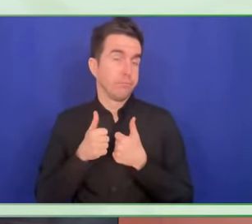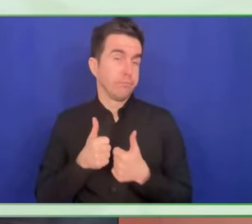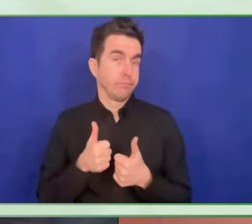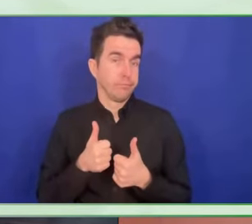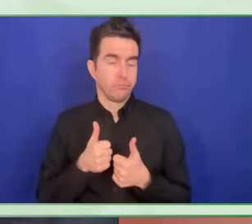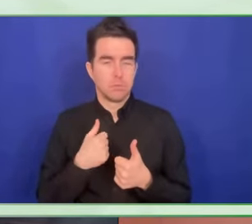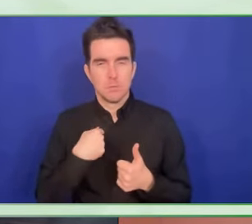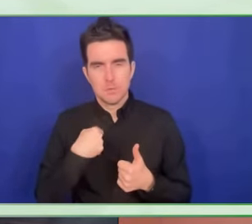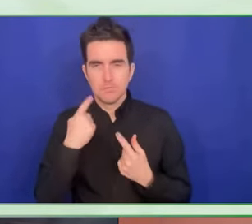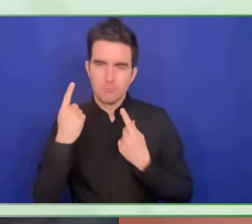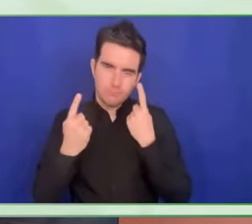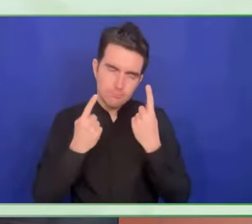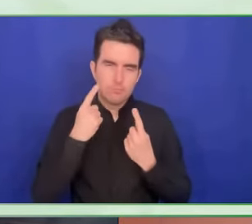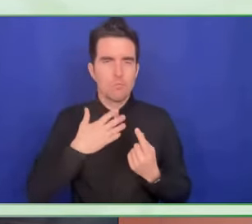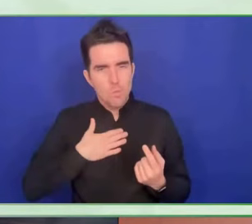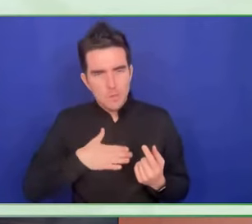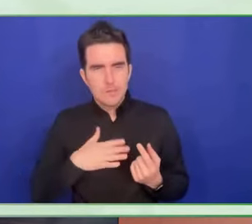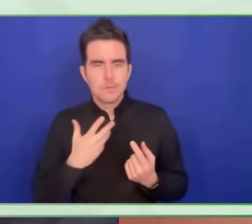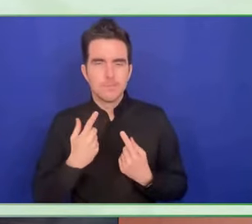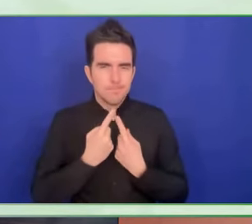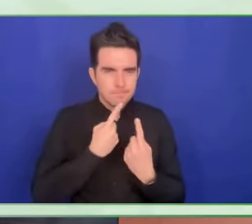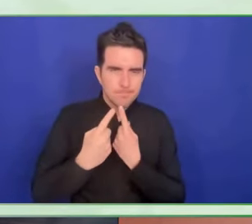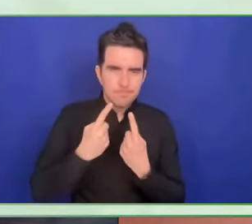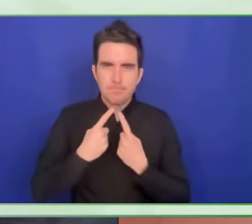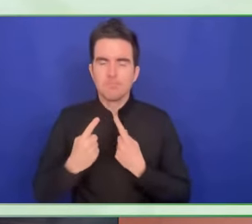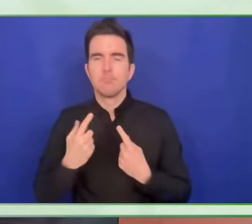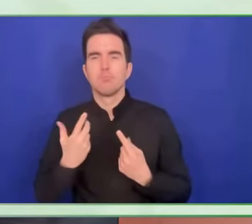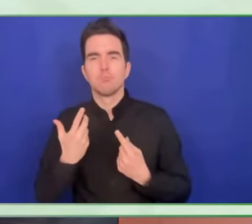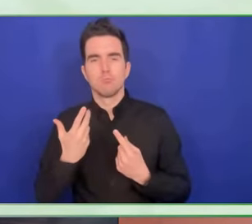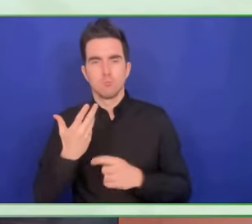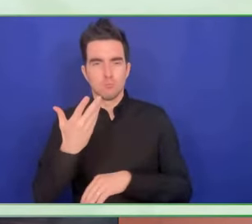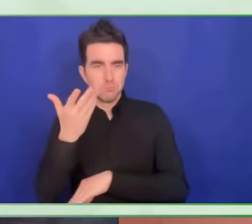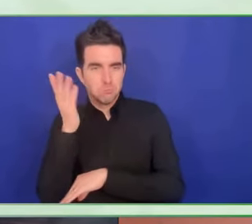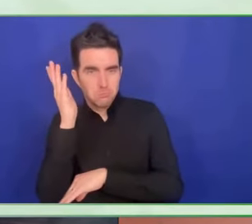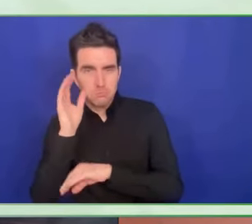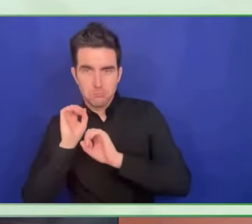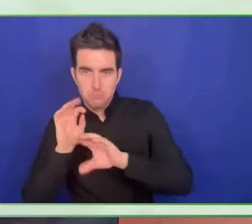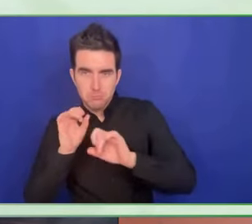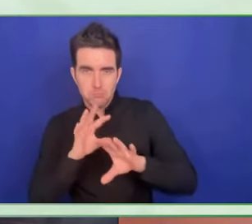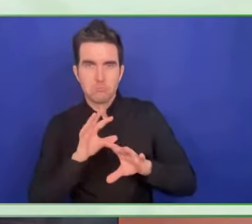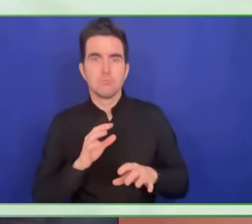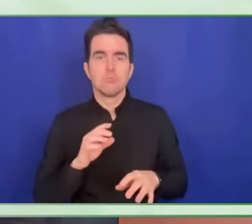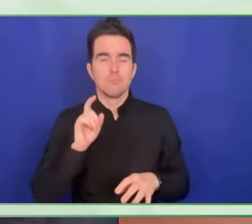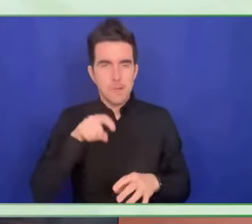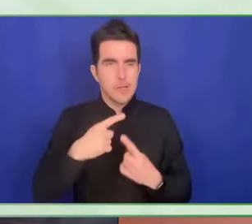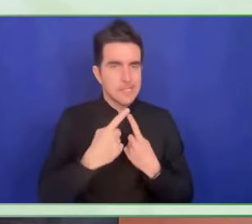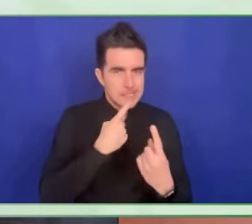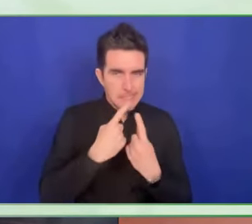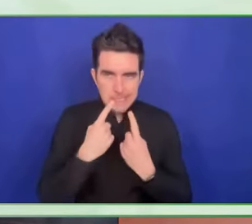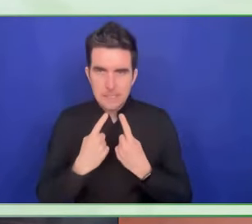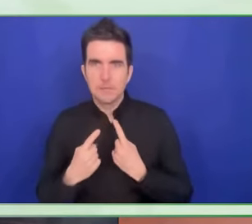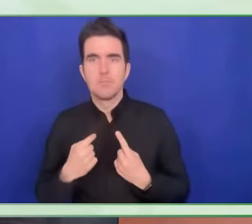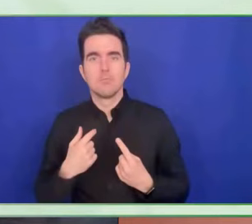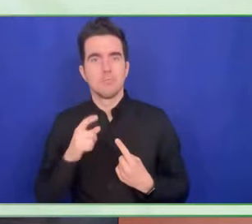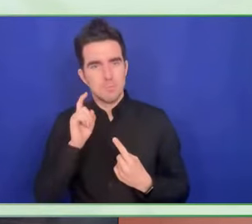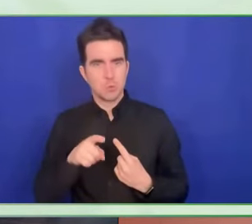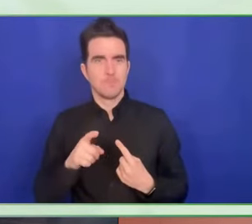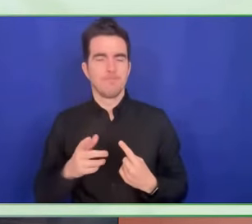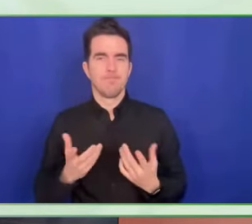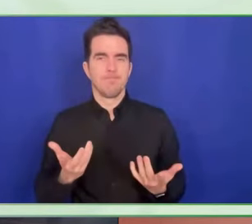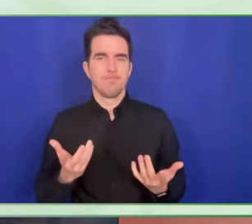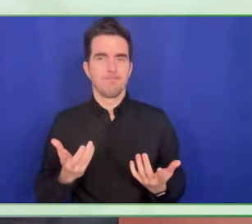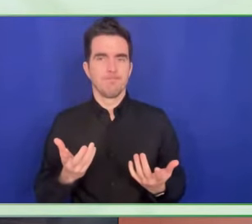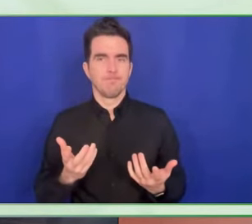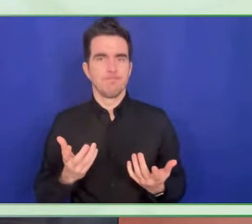film. You think about the best storytellers in the world, and those are typically from Disney. Those are stories that resonate throughout time,